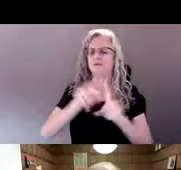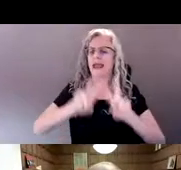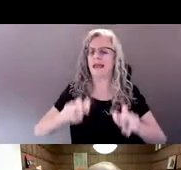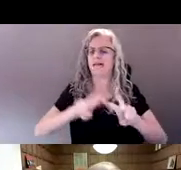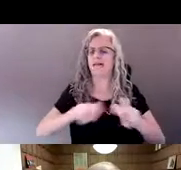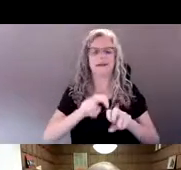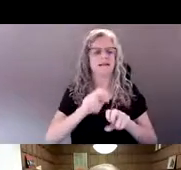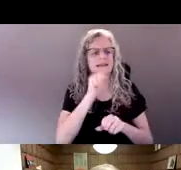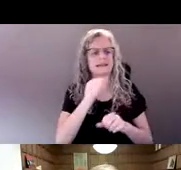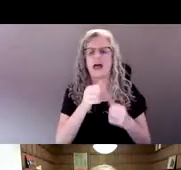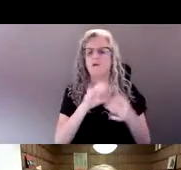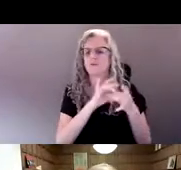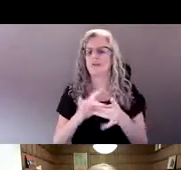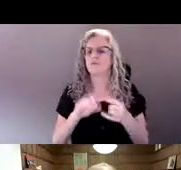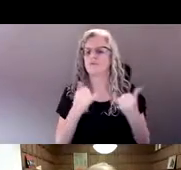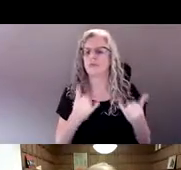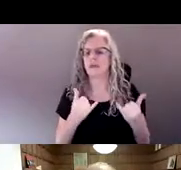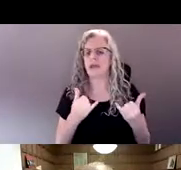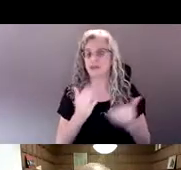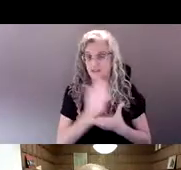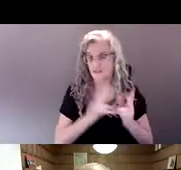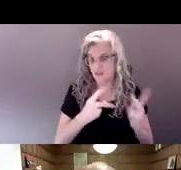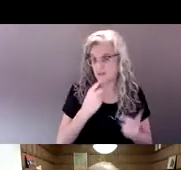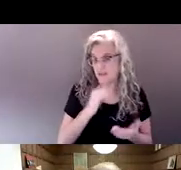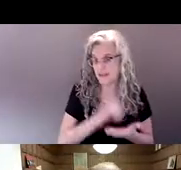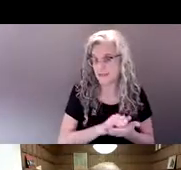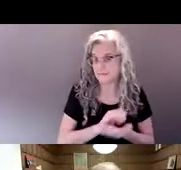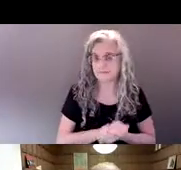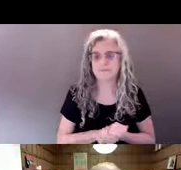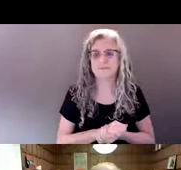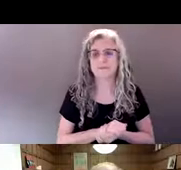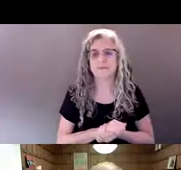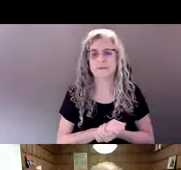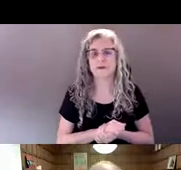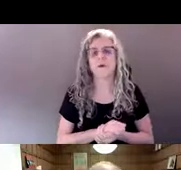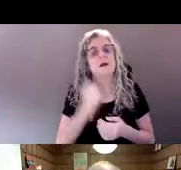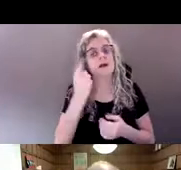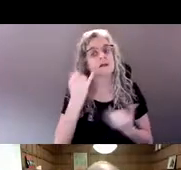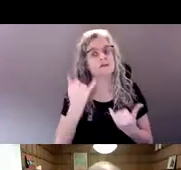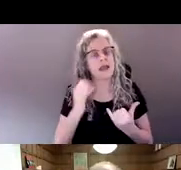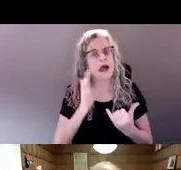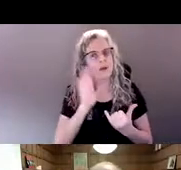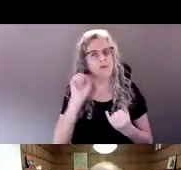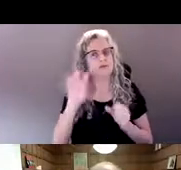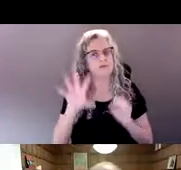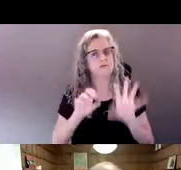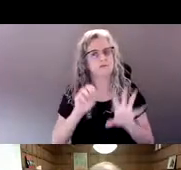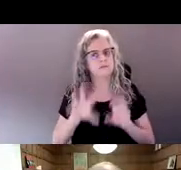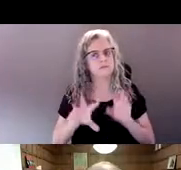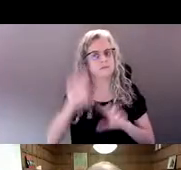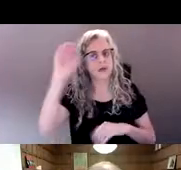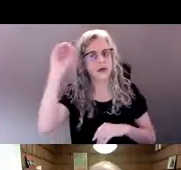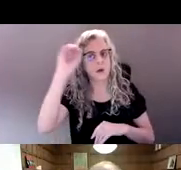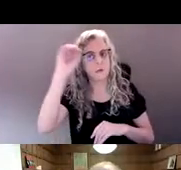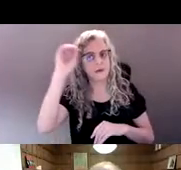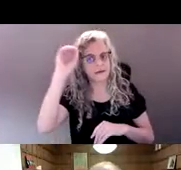relevant. Consider, and I'll be representing a lot of views that are not mine, including the one that anti-Semitism